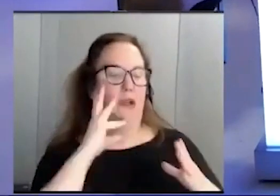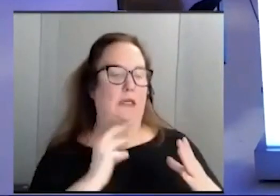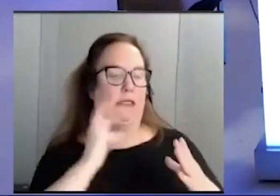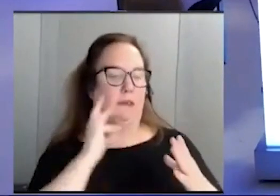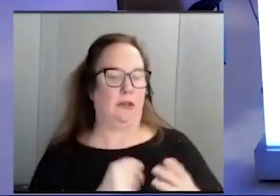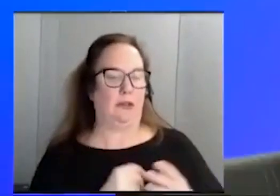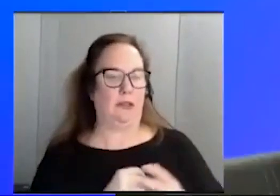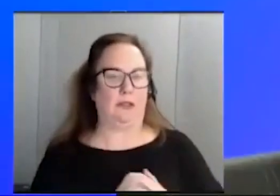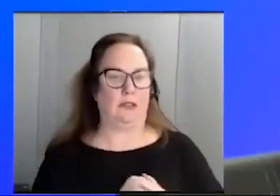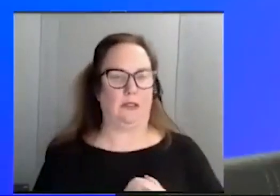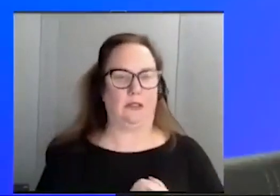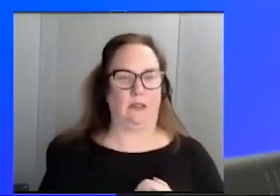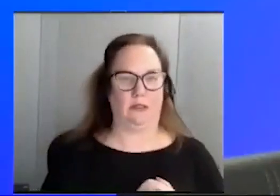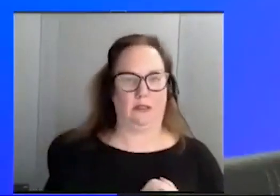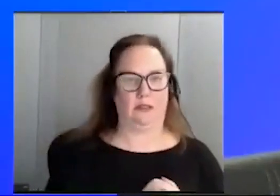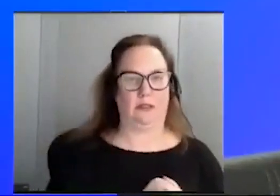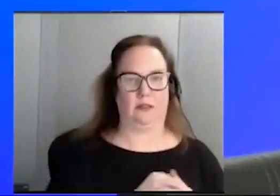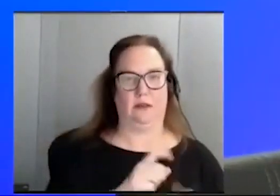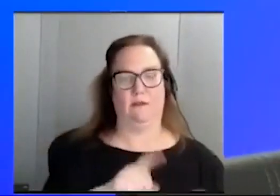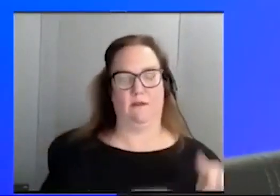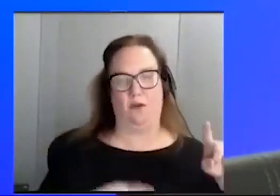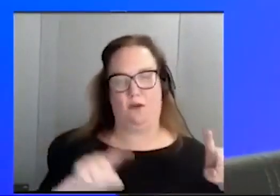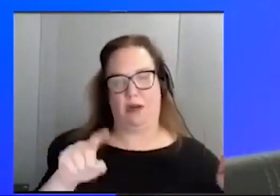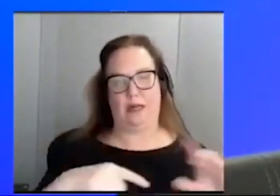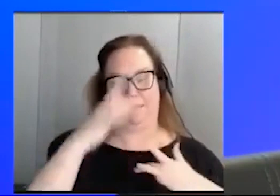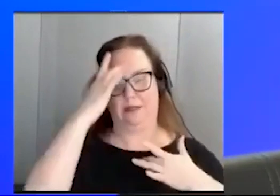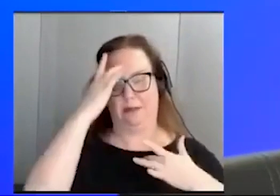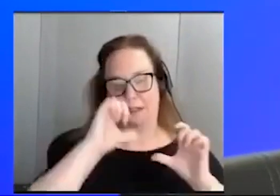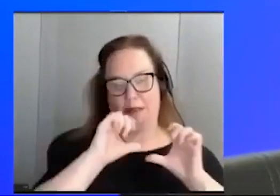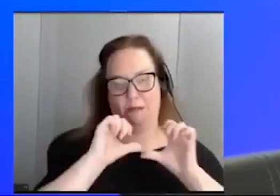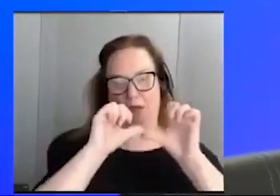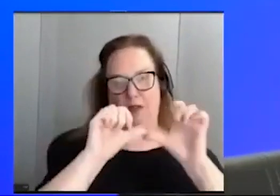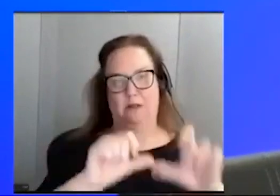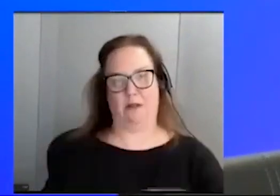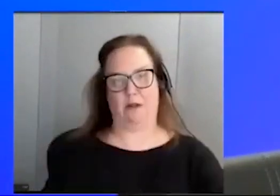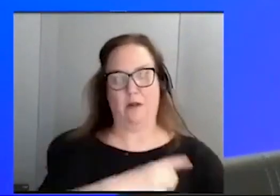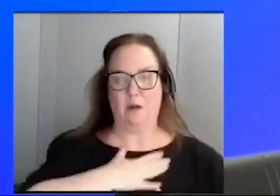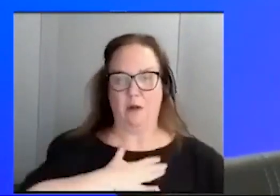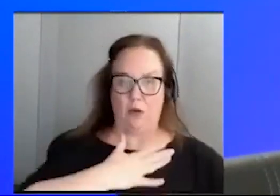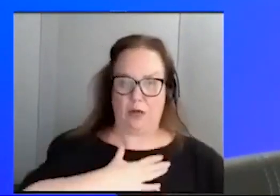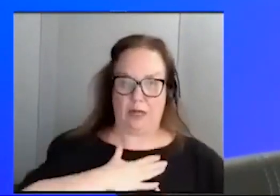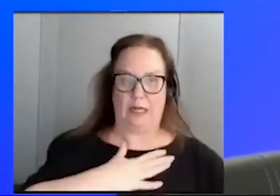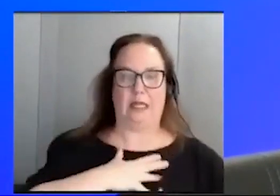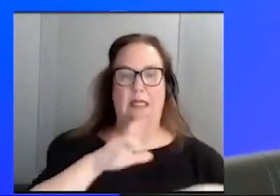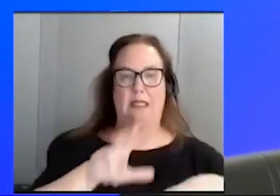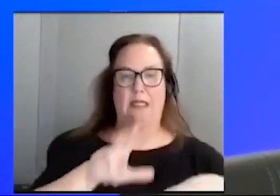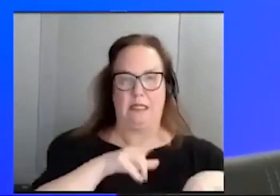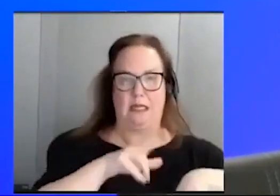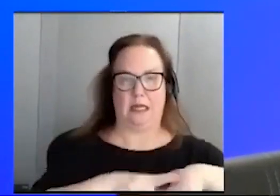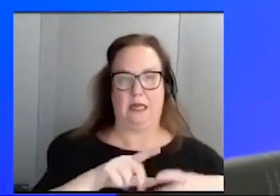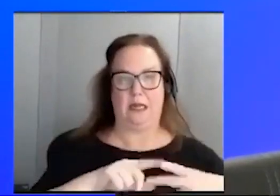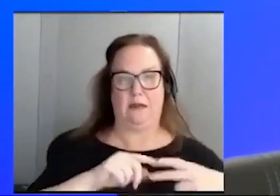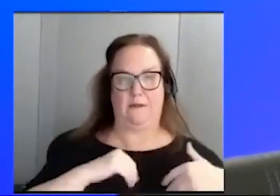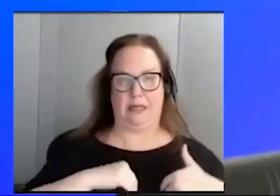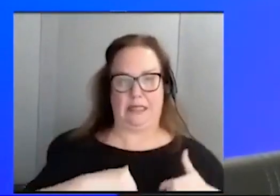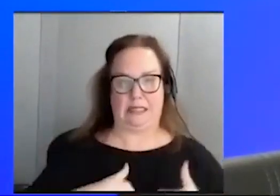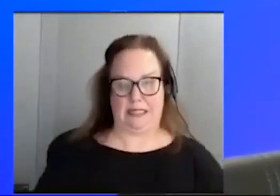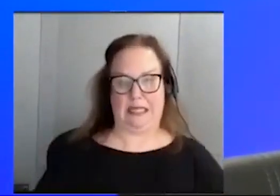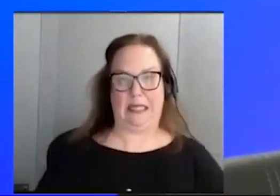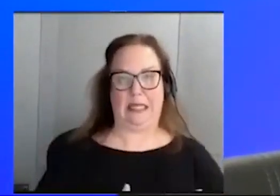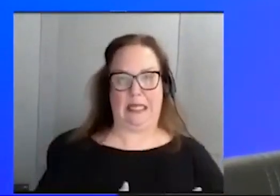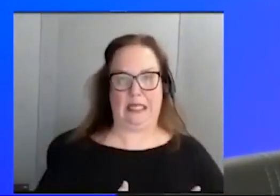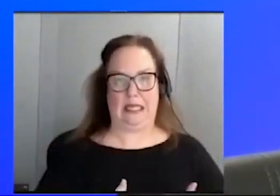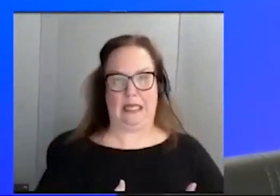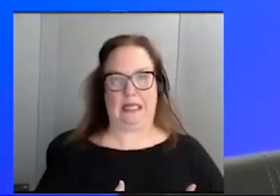So lots of different symptoms that persist for a long time. Shortness of breath is a common one. The fatigue, especially what